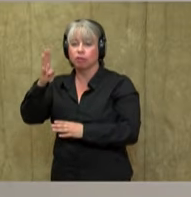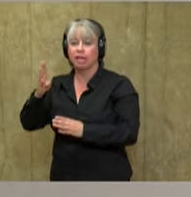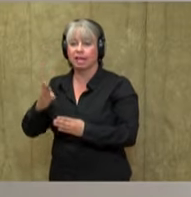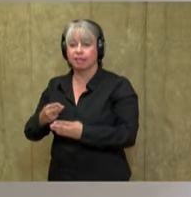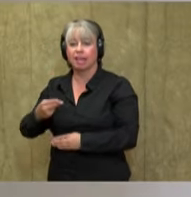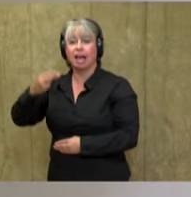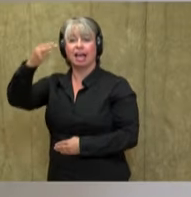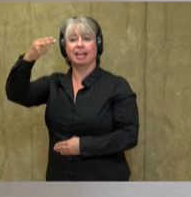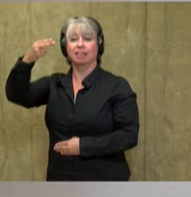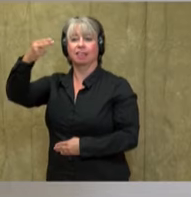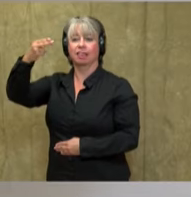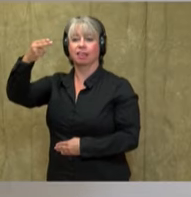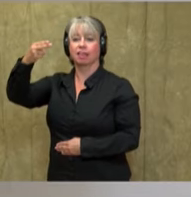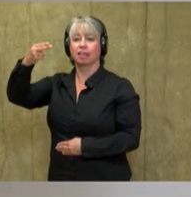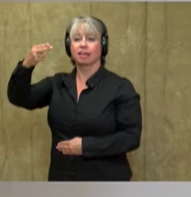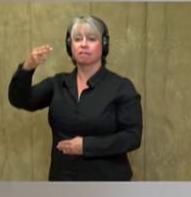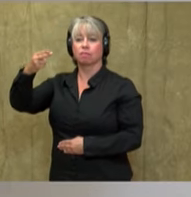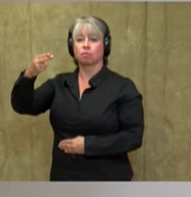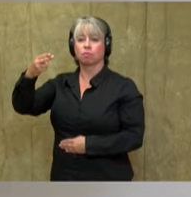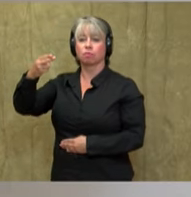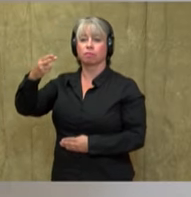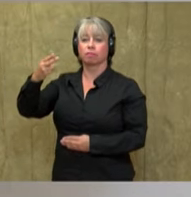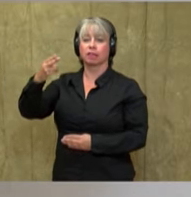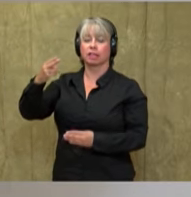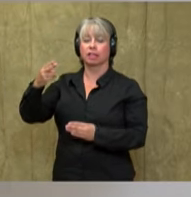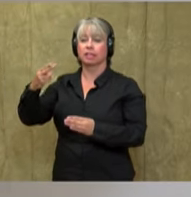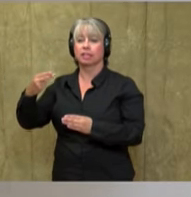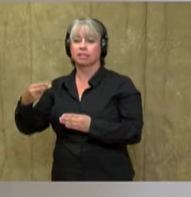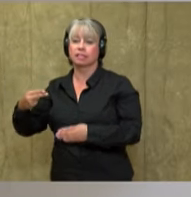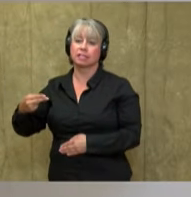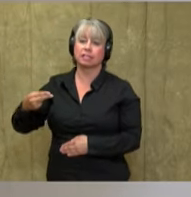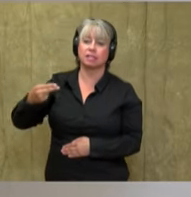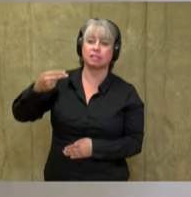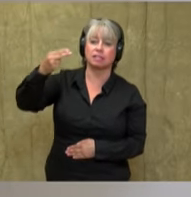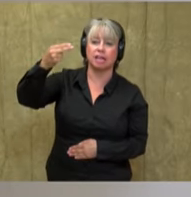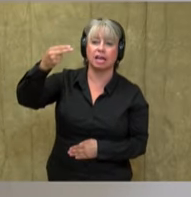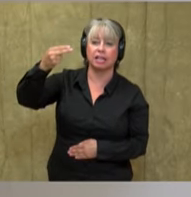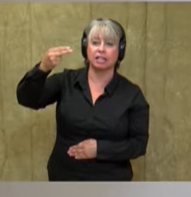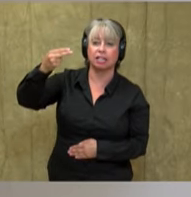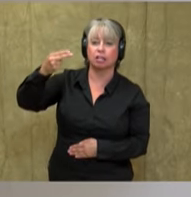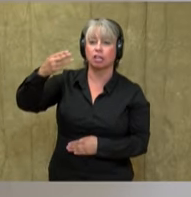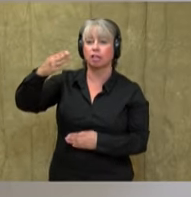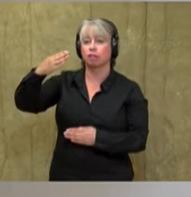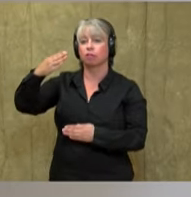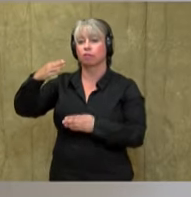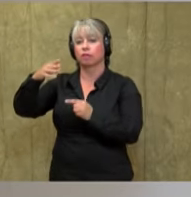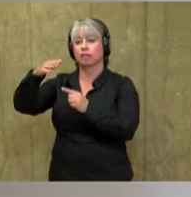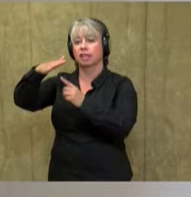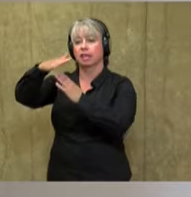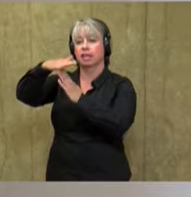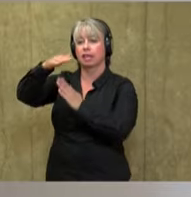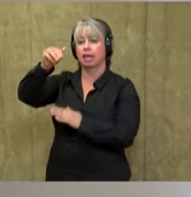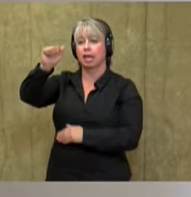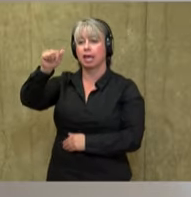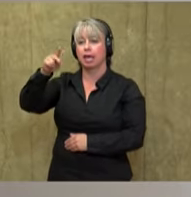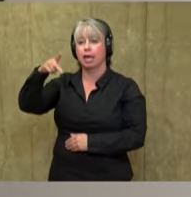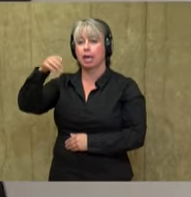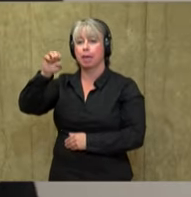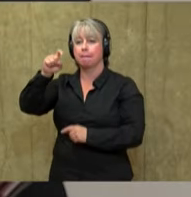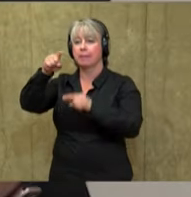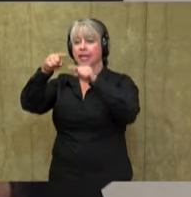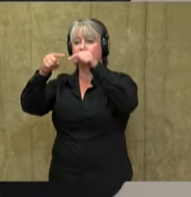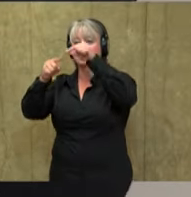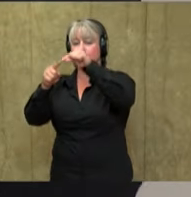Now it's a slanted height, but you can also measure it from the top of the apex here down to the bottom of the